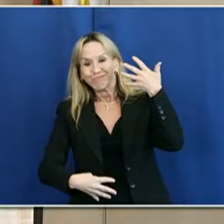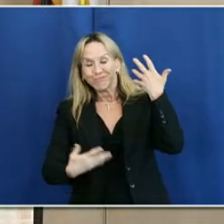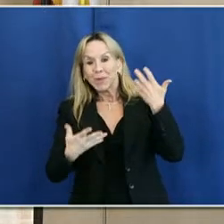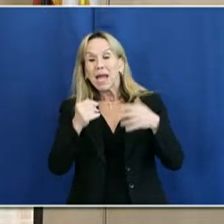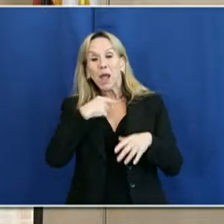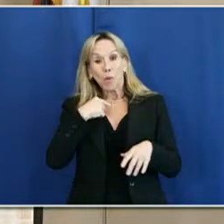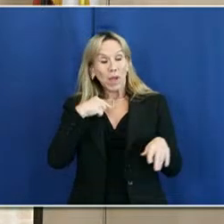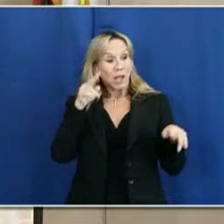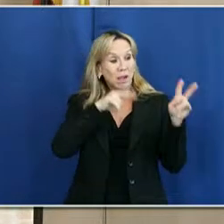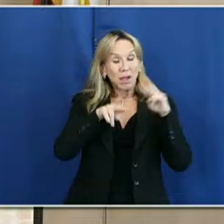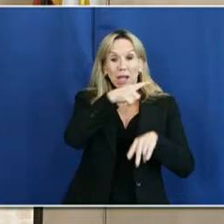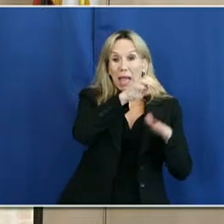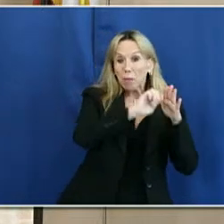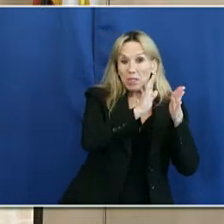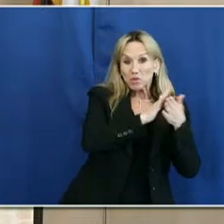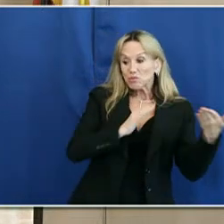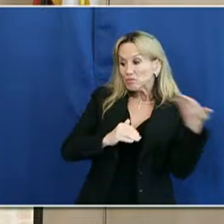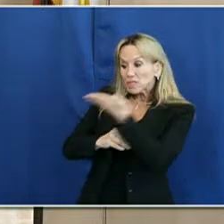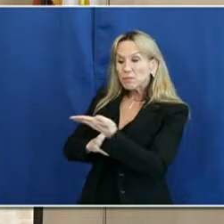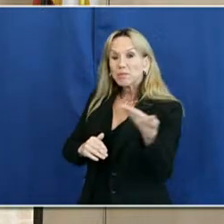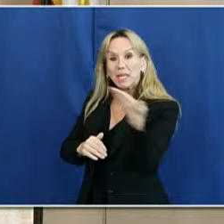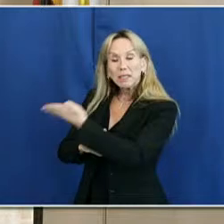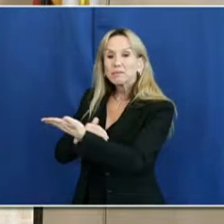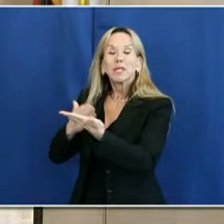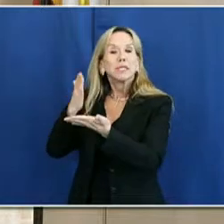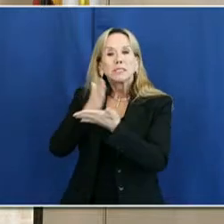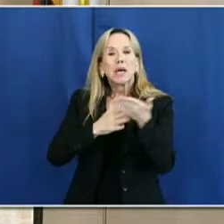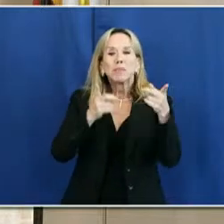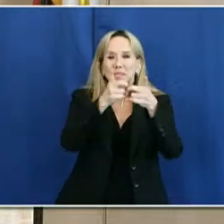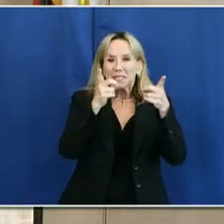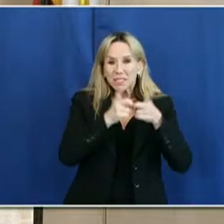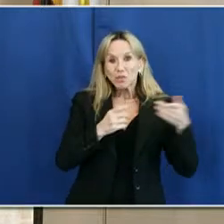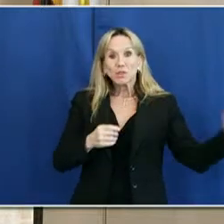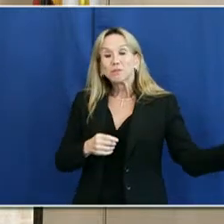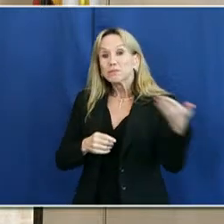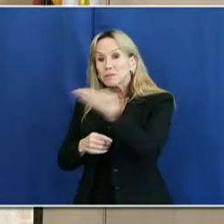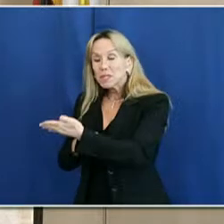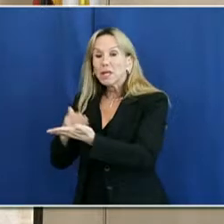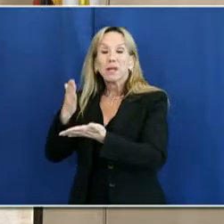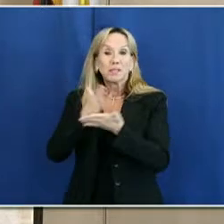applications that were submitted, whether they were districts, whether they were